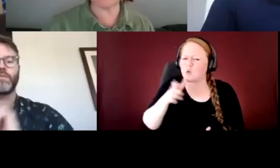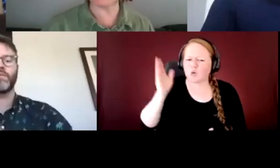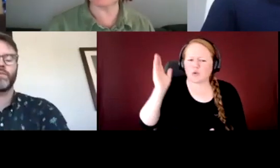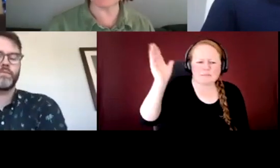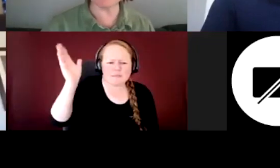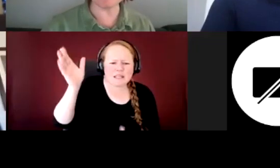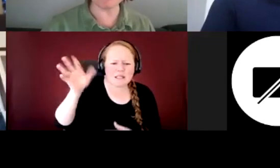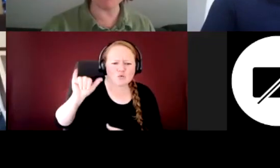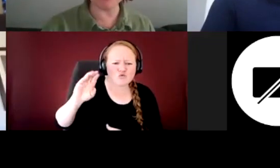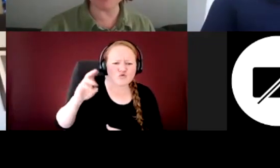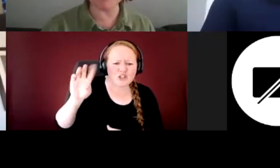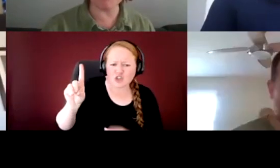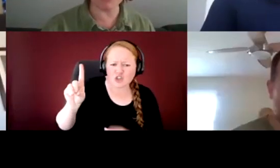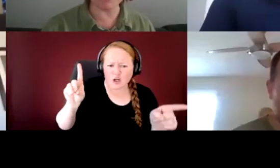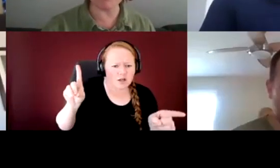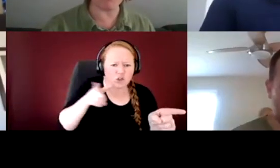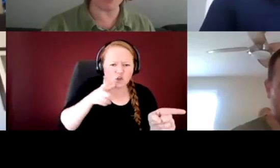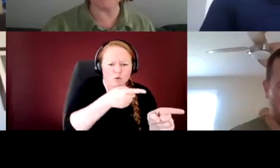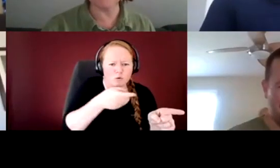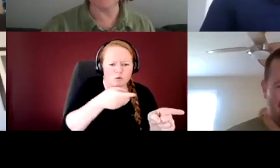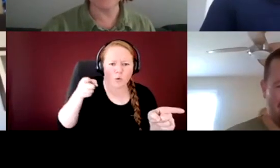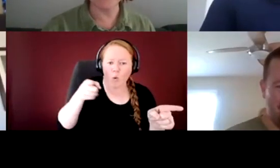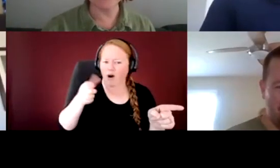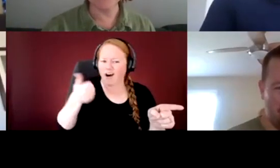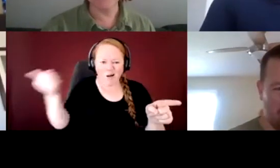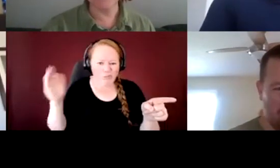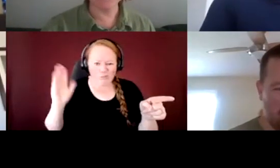direct relief, or is somebody else speaking for the committee report out?